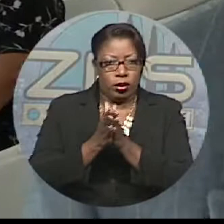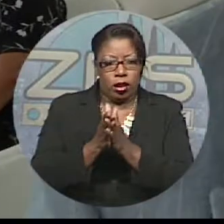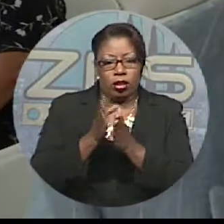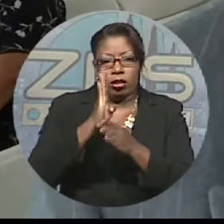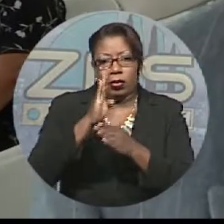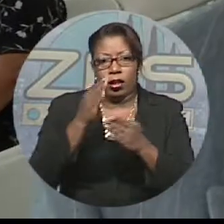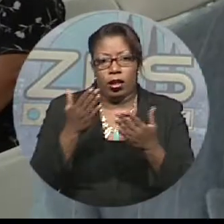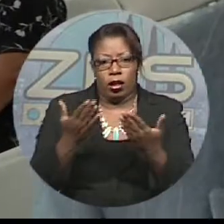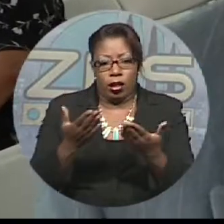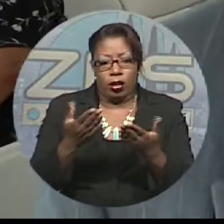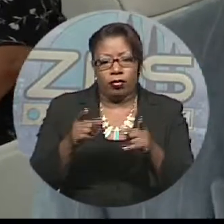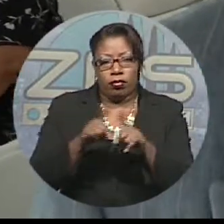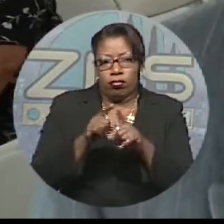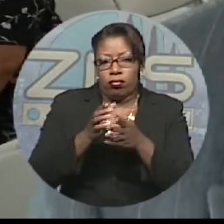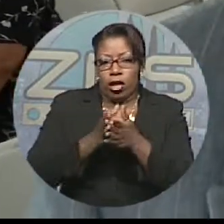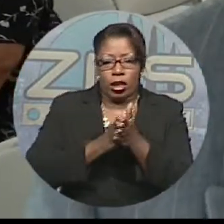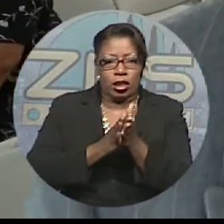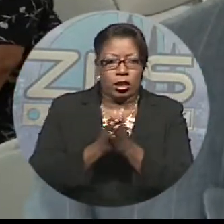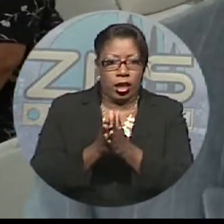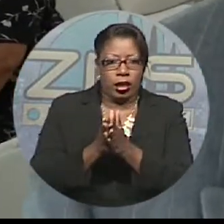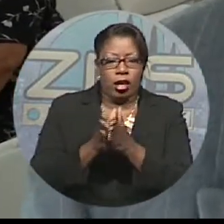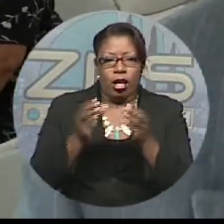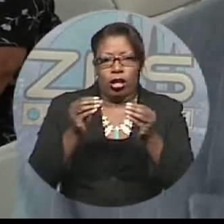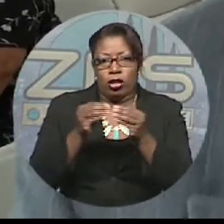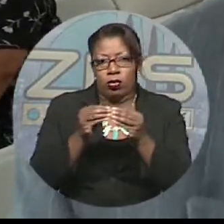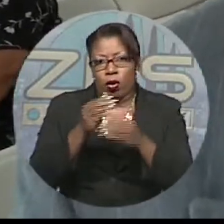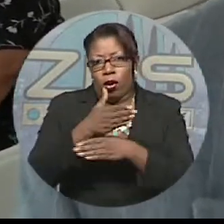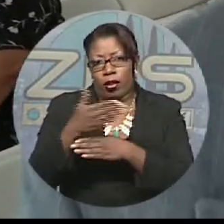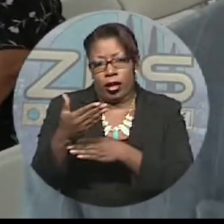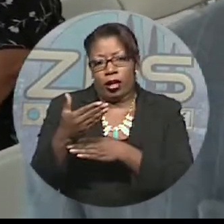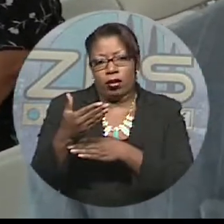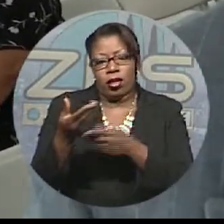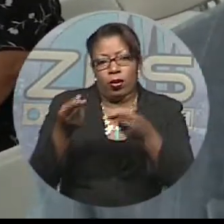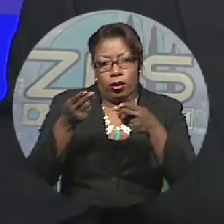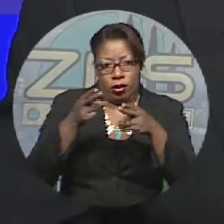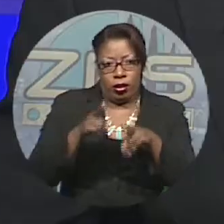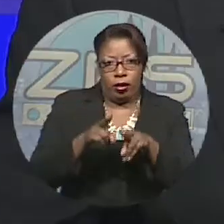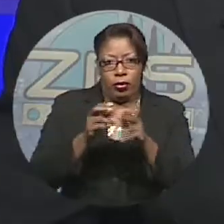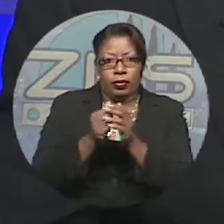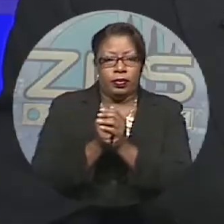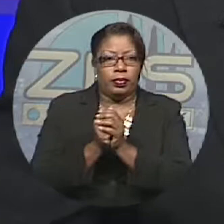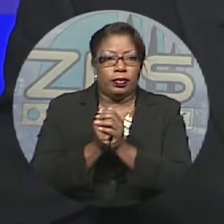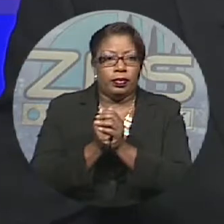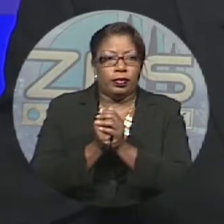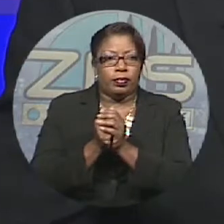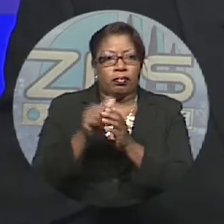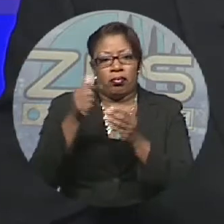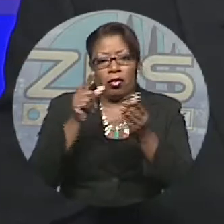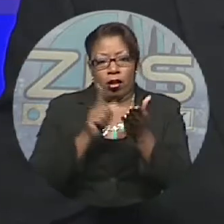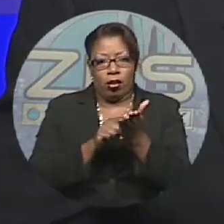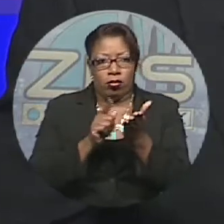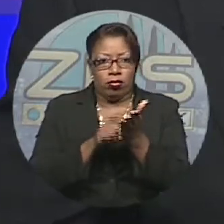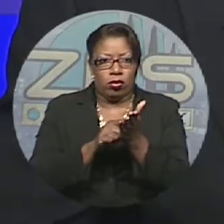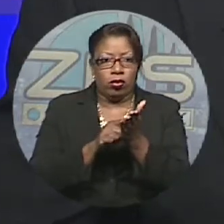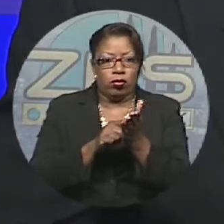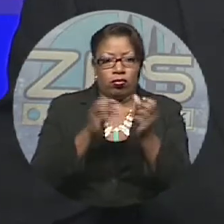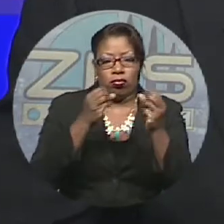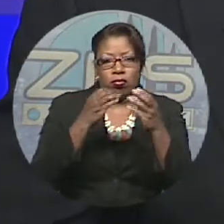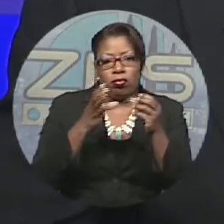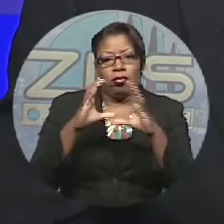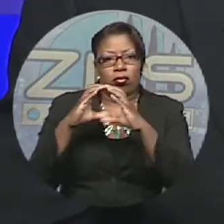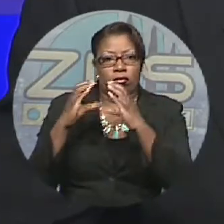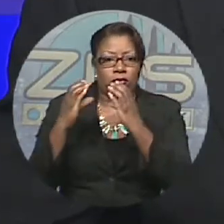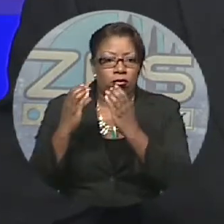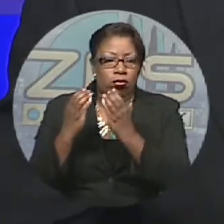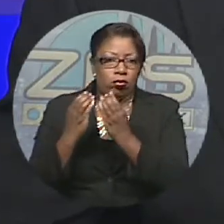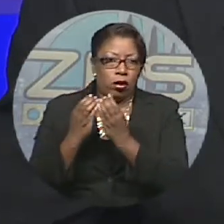be here, and I'm excited that there are more things that will come on stream. In other news this evening, there are a number of companies